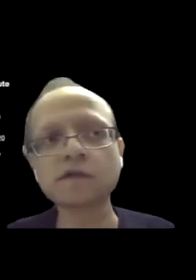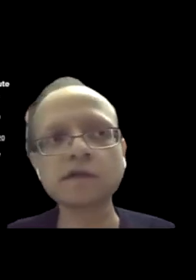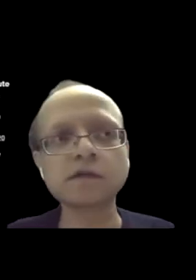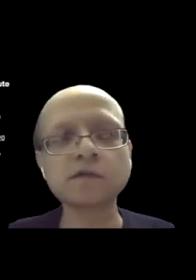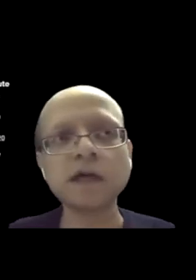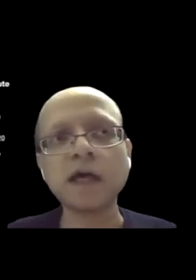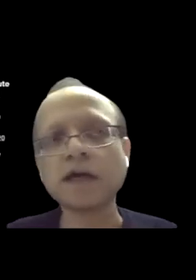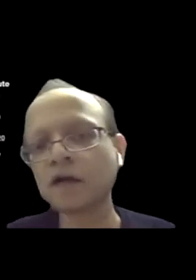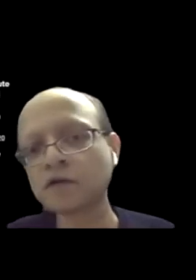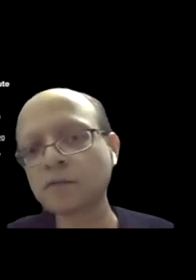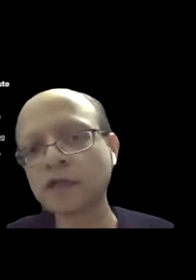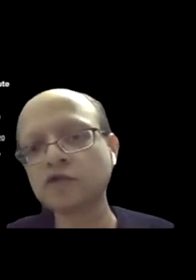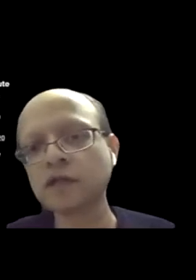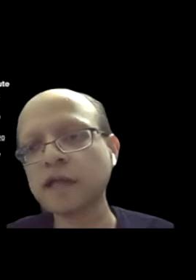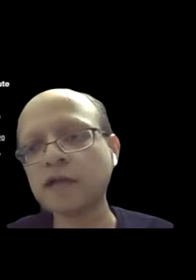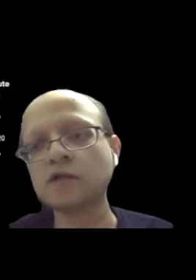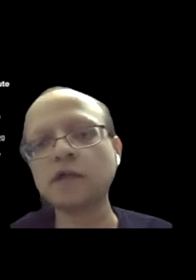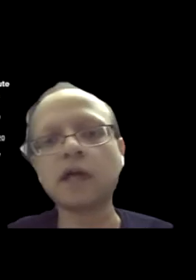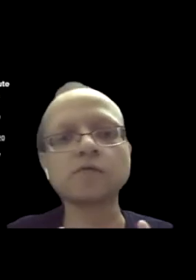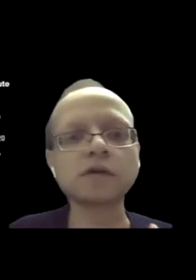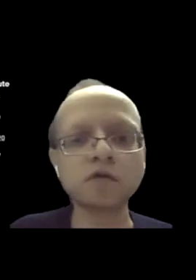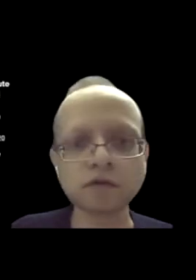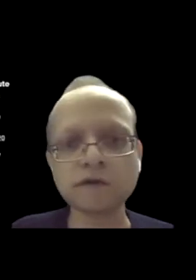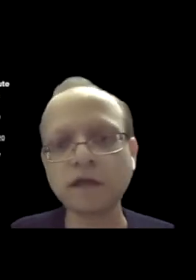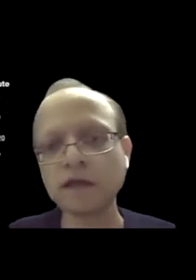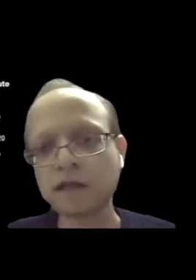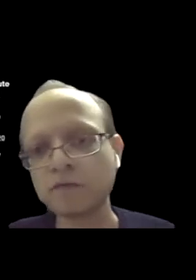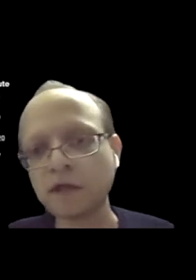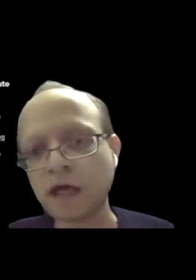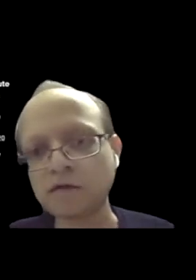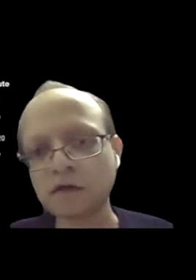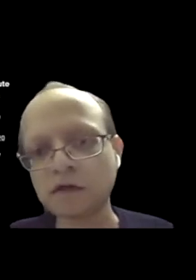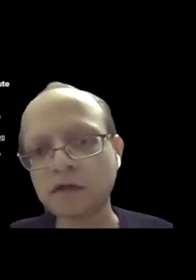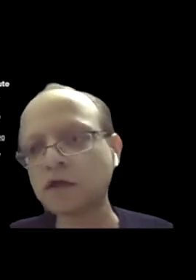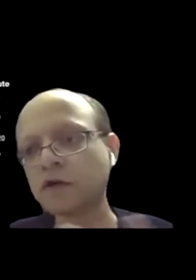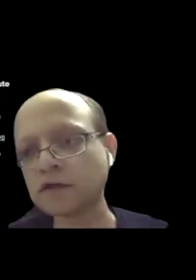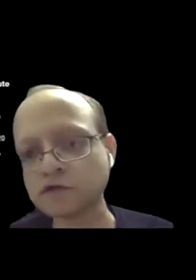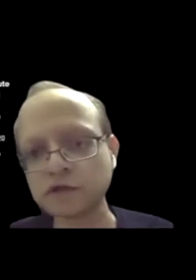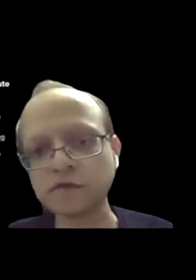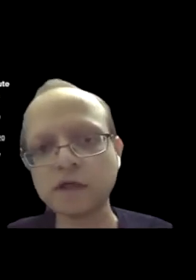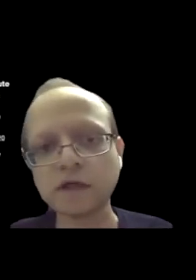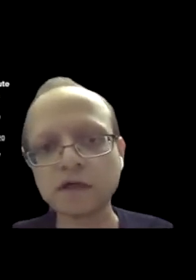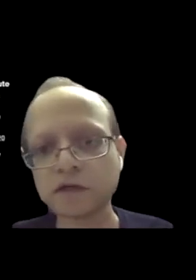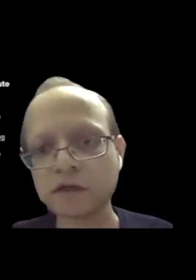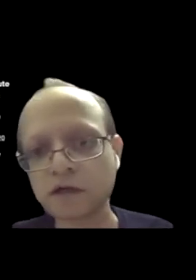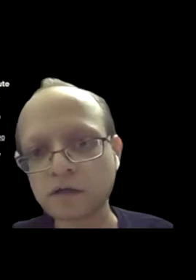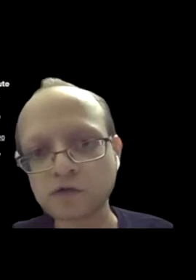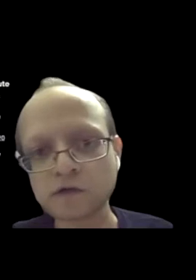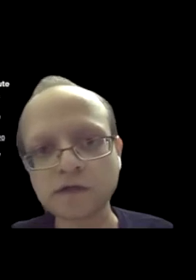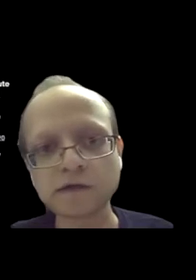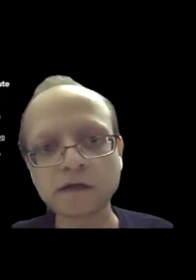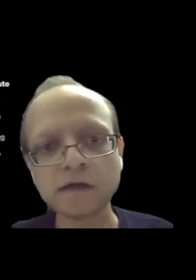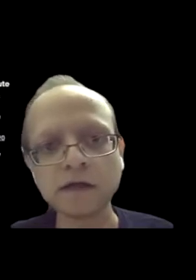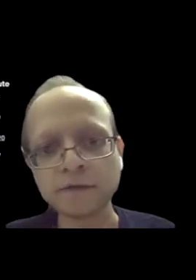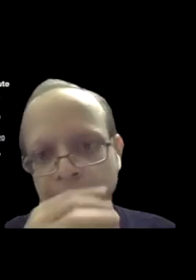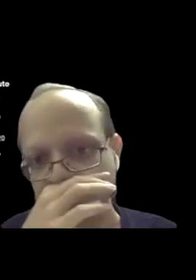evaluating those systems and also making sure that they actually align with the goals that we have that we're trying to achieve during the hiring